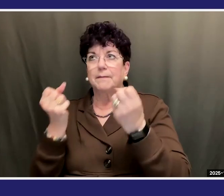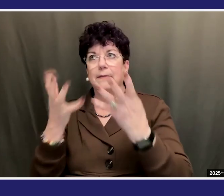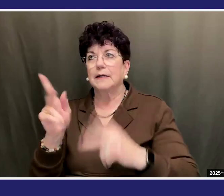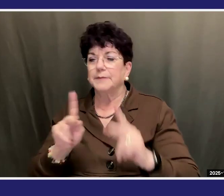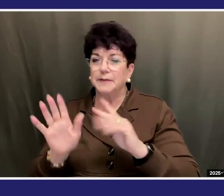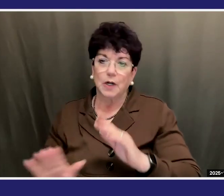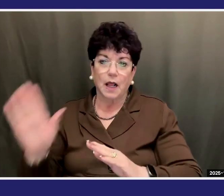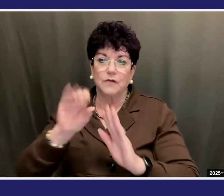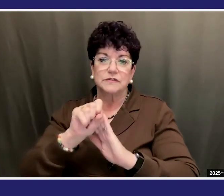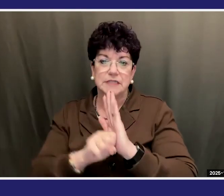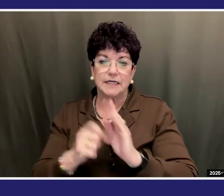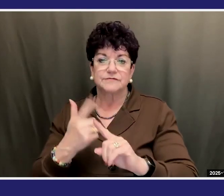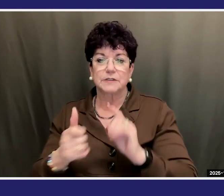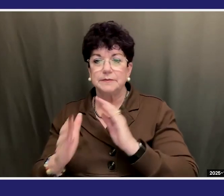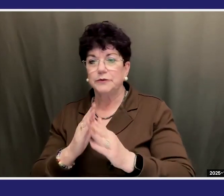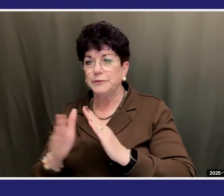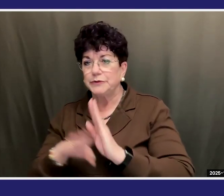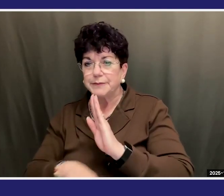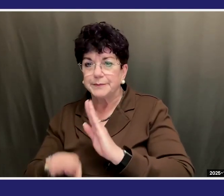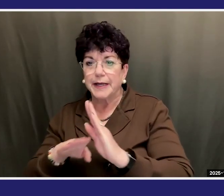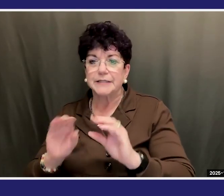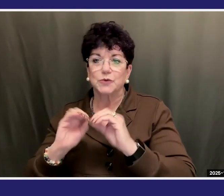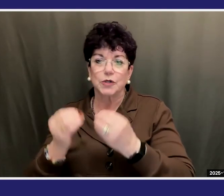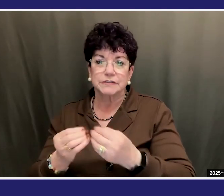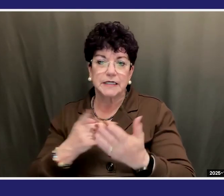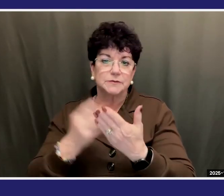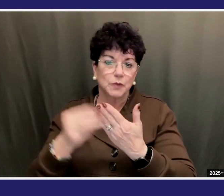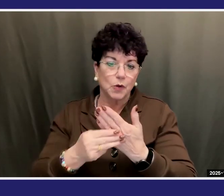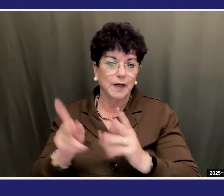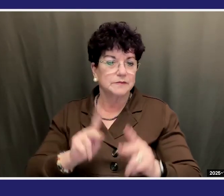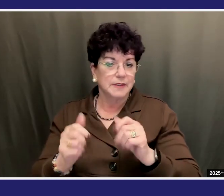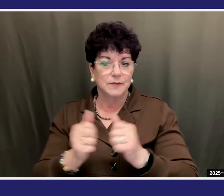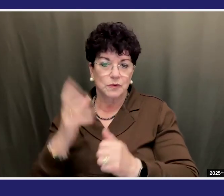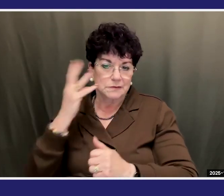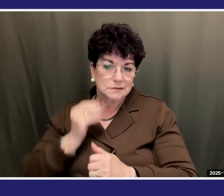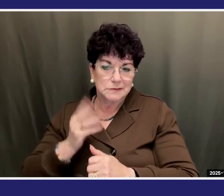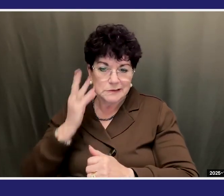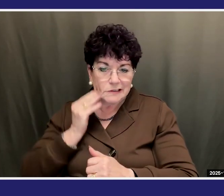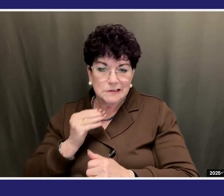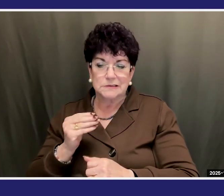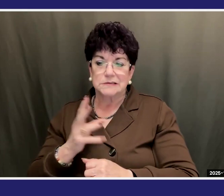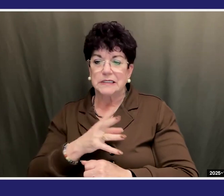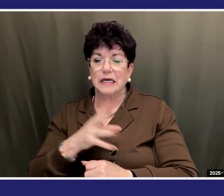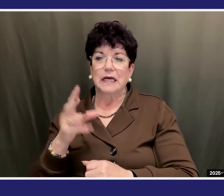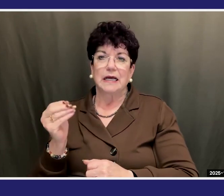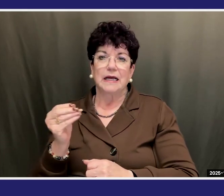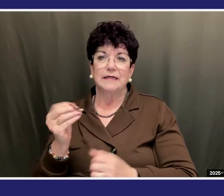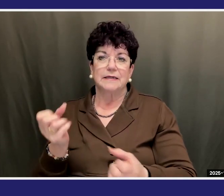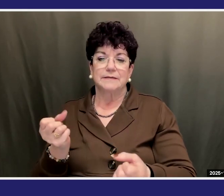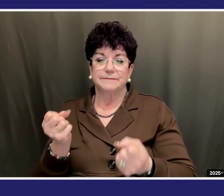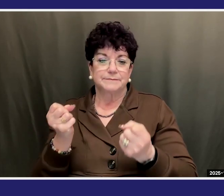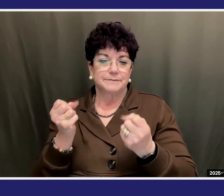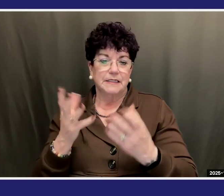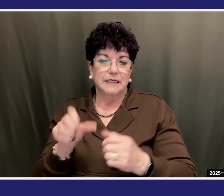from community-based organizations, from programs, individuals of lived experience, as well as many other avenues of